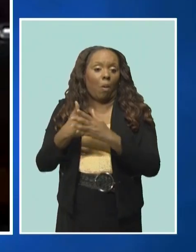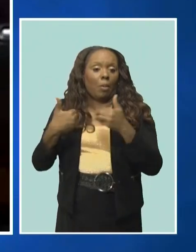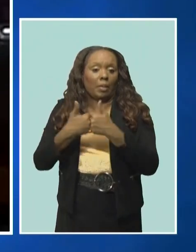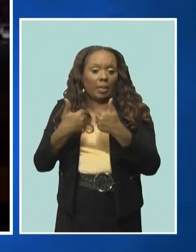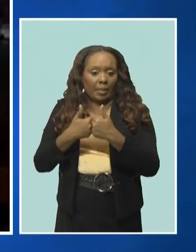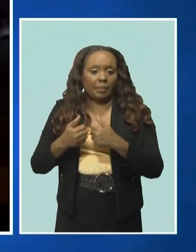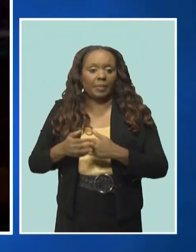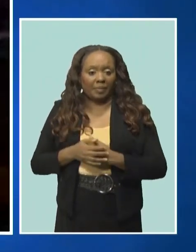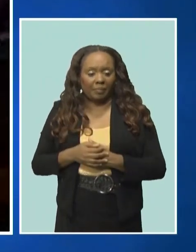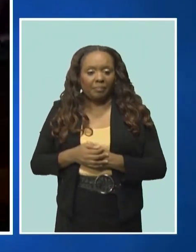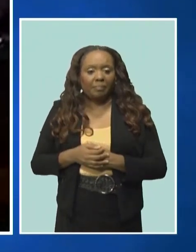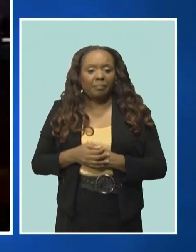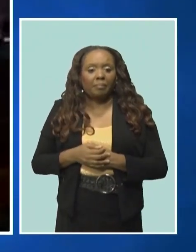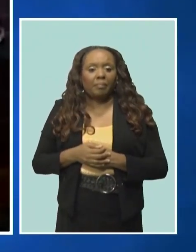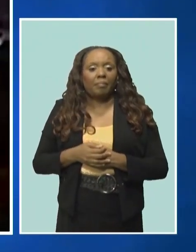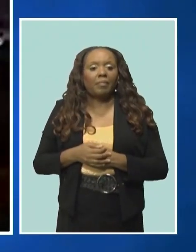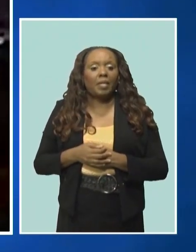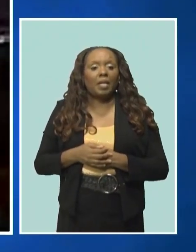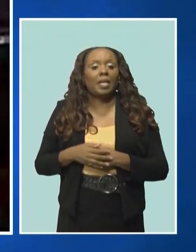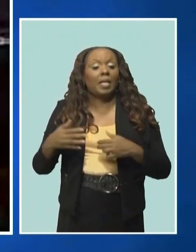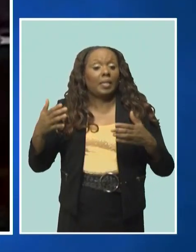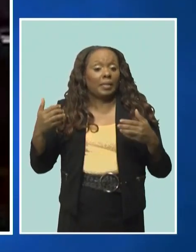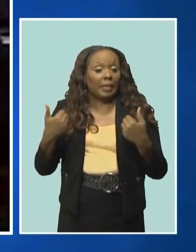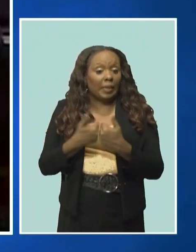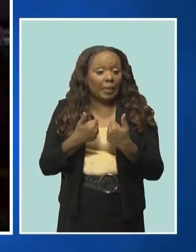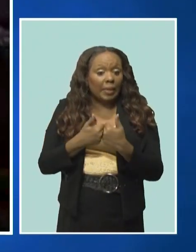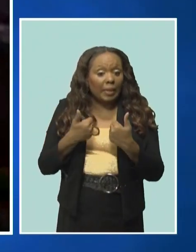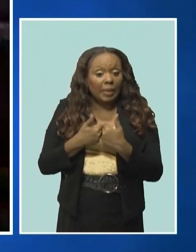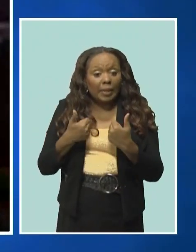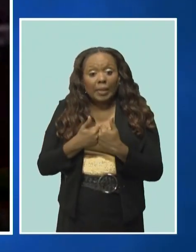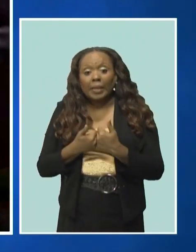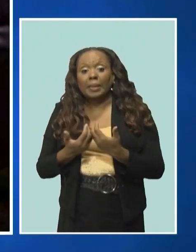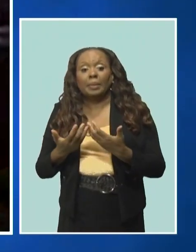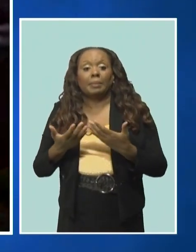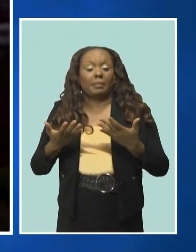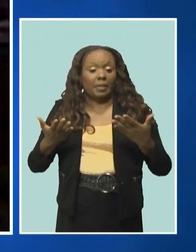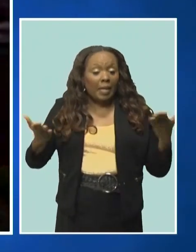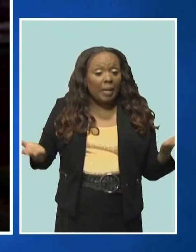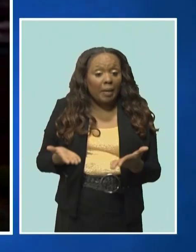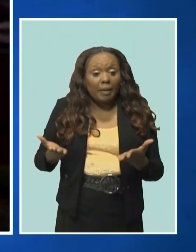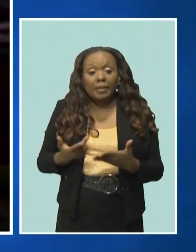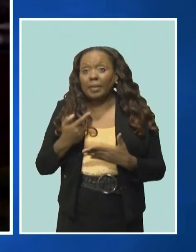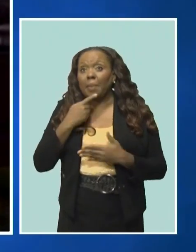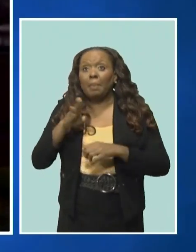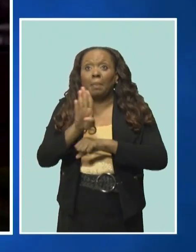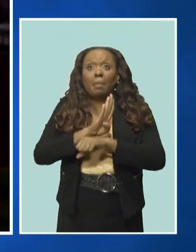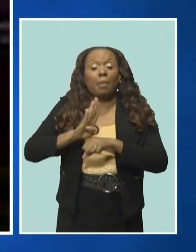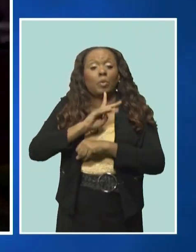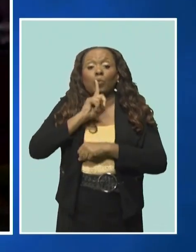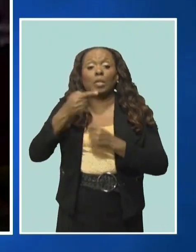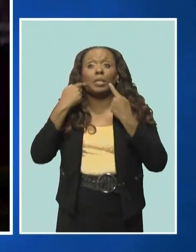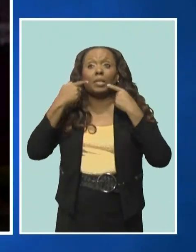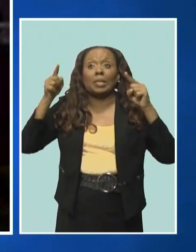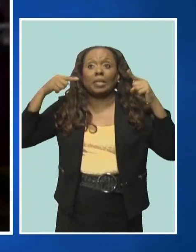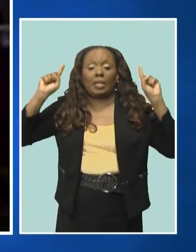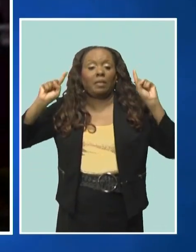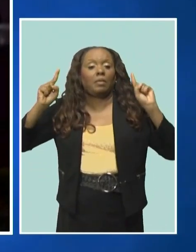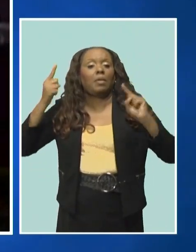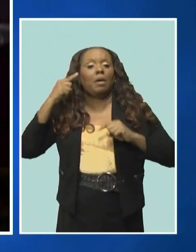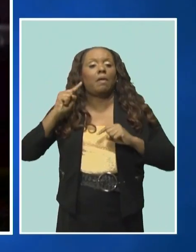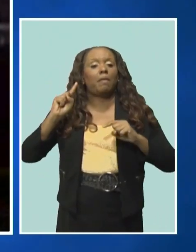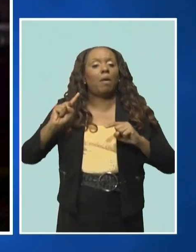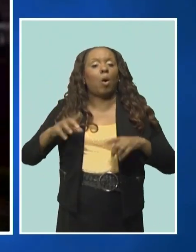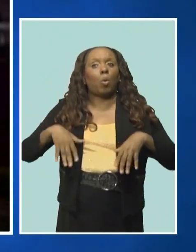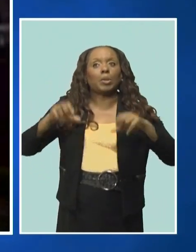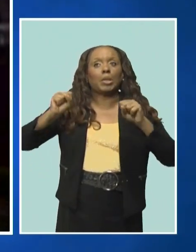of the Super 8 matches, games in the initial reports come in and suggest that Barbados has been successful in their hosting of the